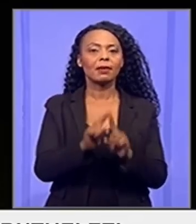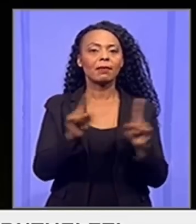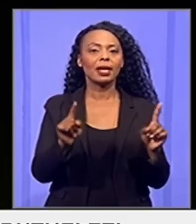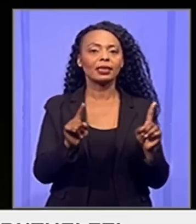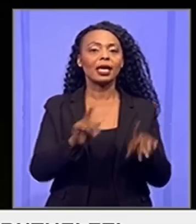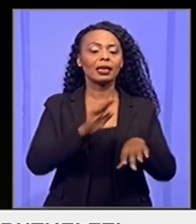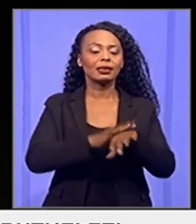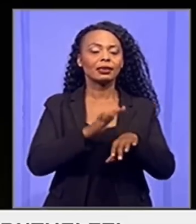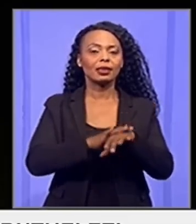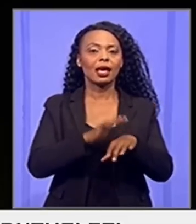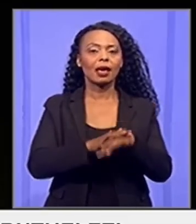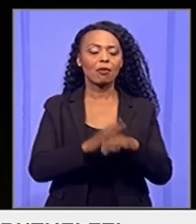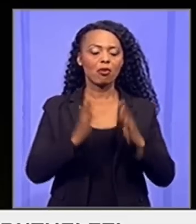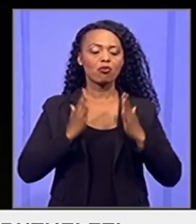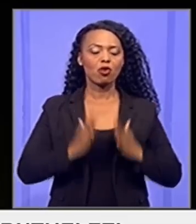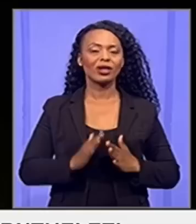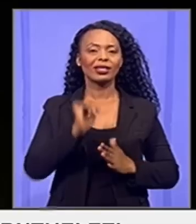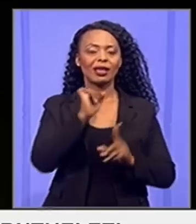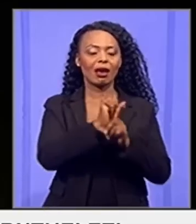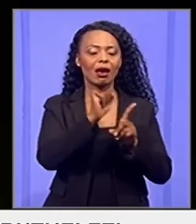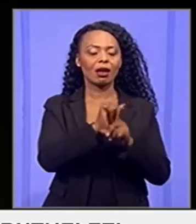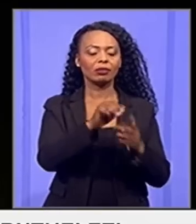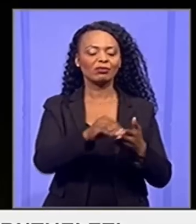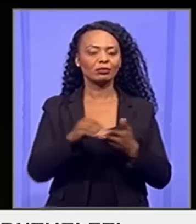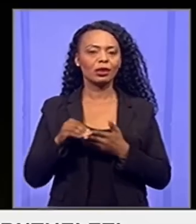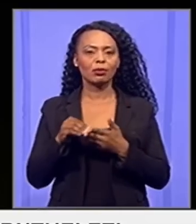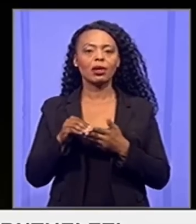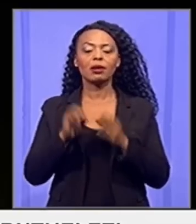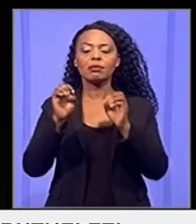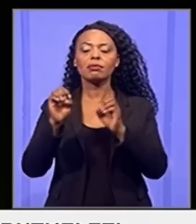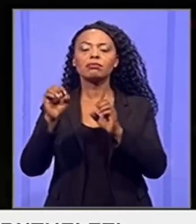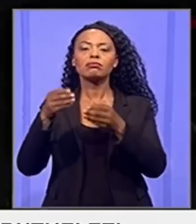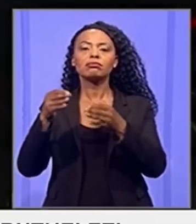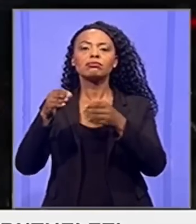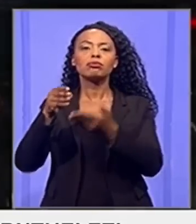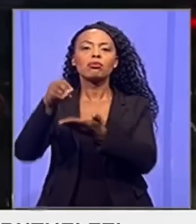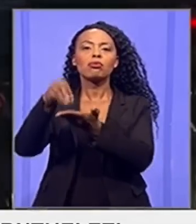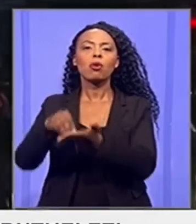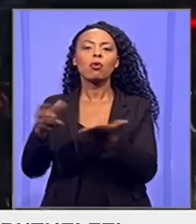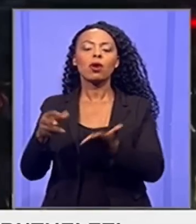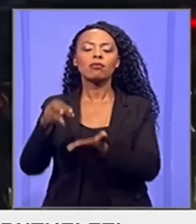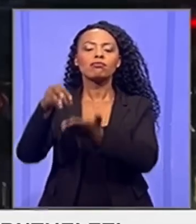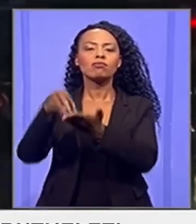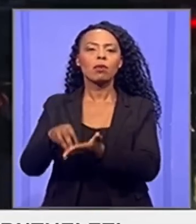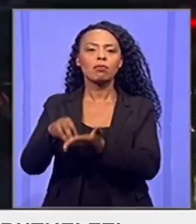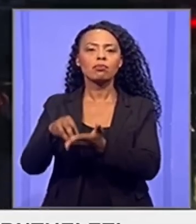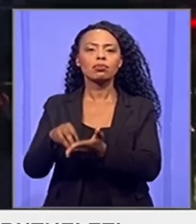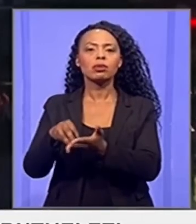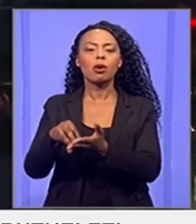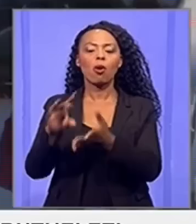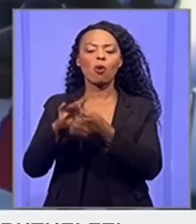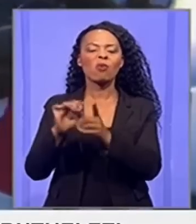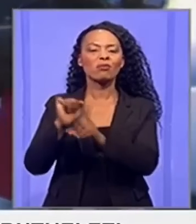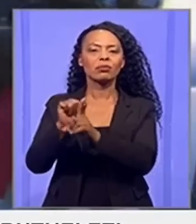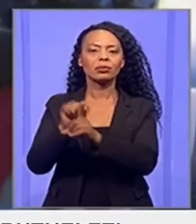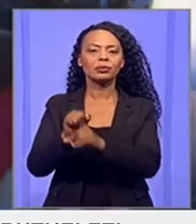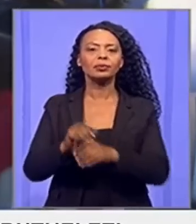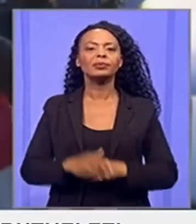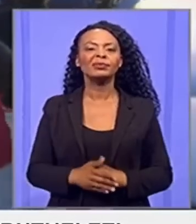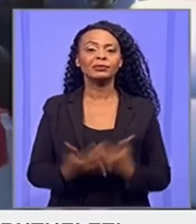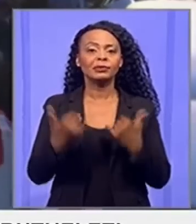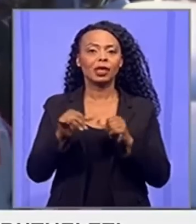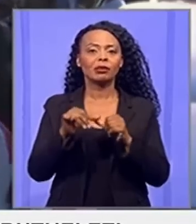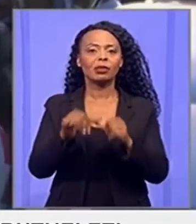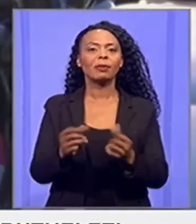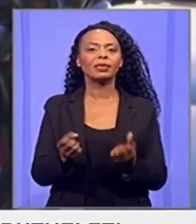se goroga sa tsewa sa isiwa ko lelapeng la batsadi ba gagwe mme re bua jana go na le tirelo e leng gore e tsweletse ga jana